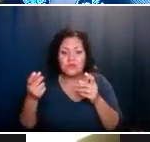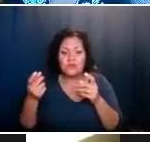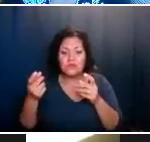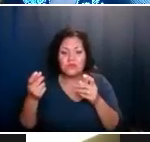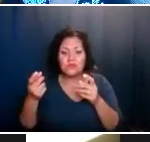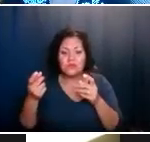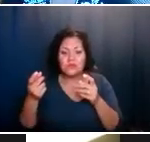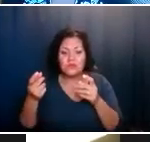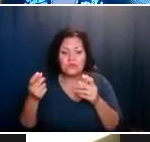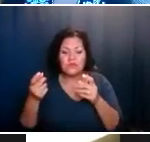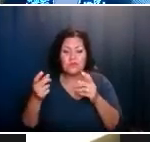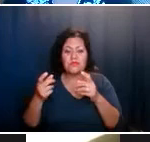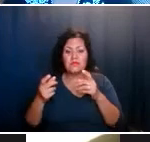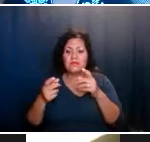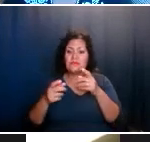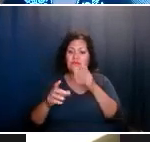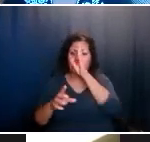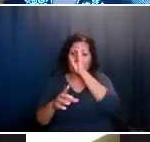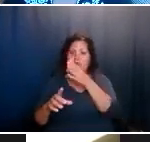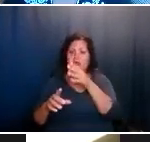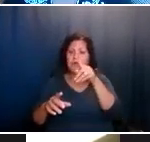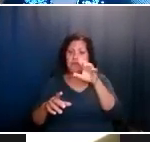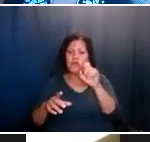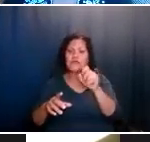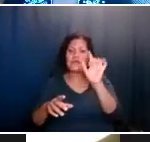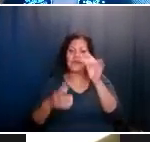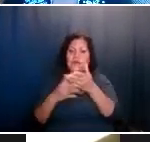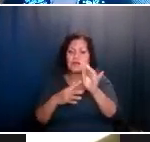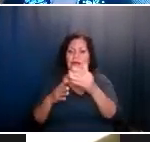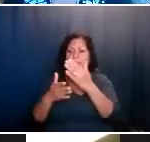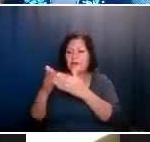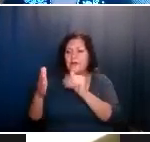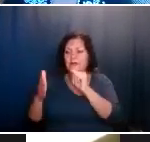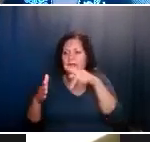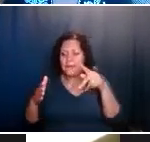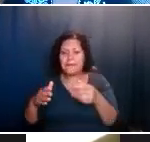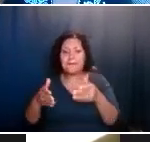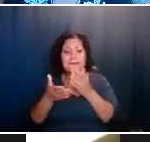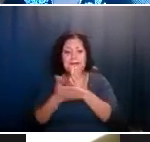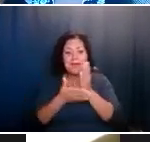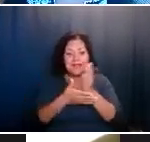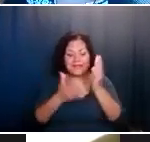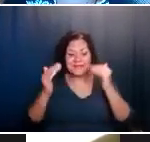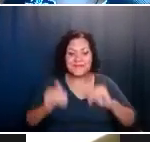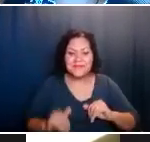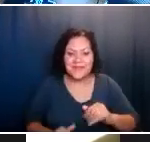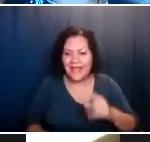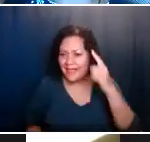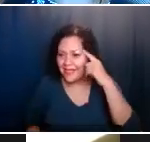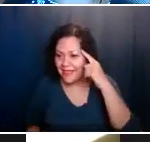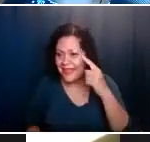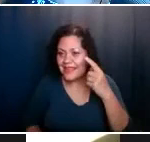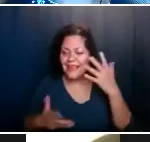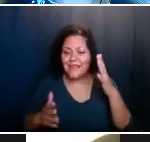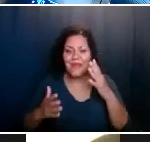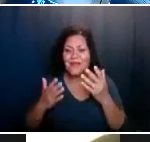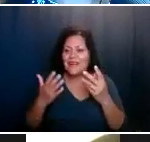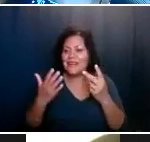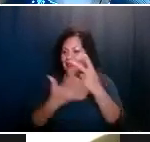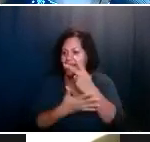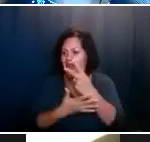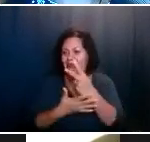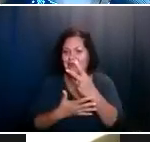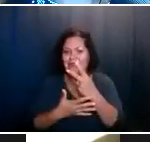right through this part of the app. All right, so I think I've kind of gone through